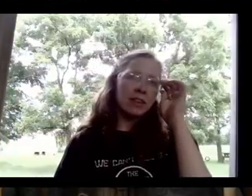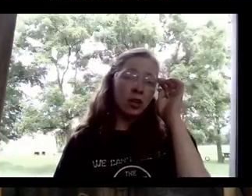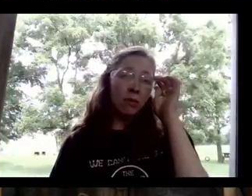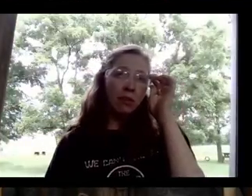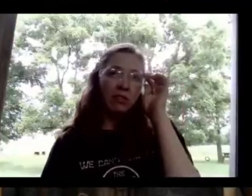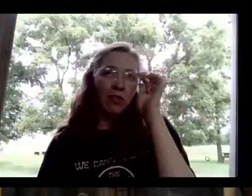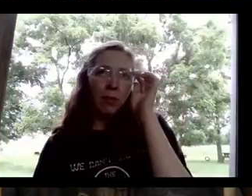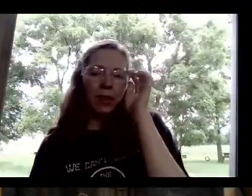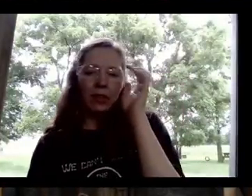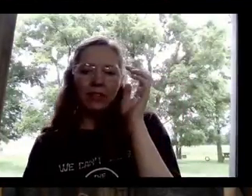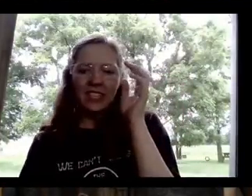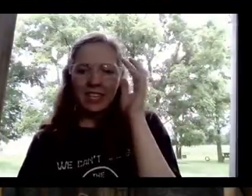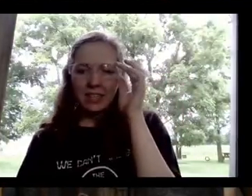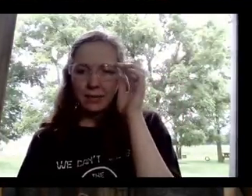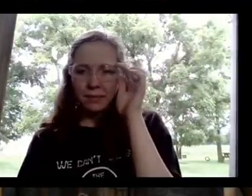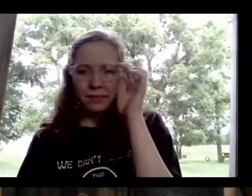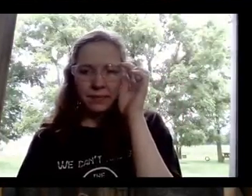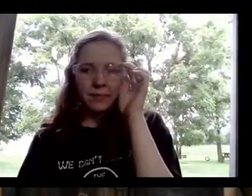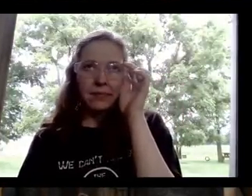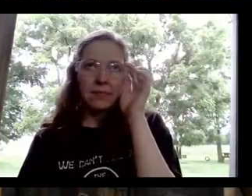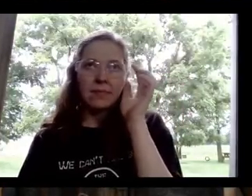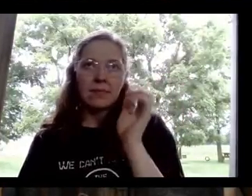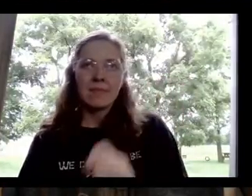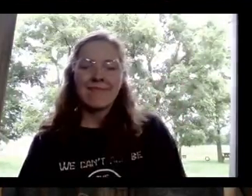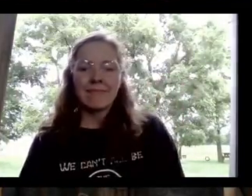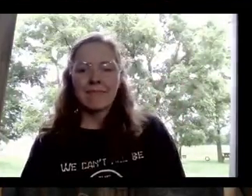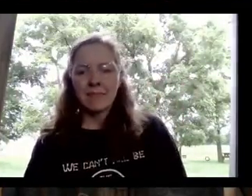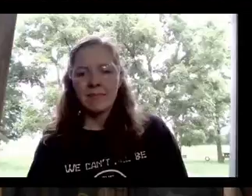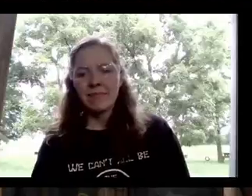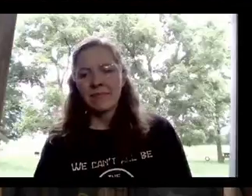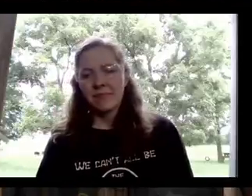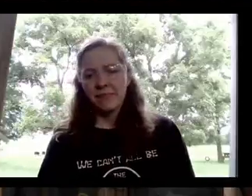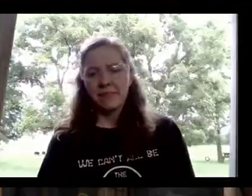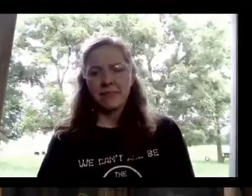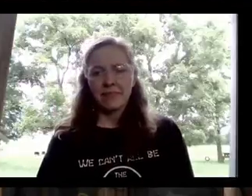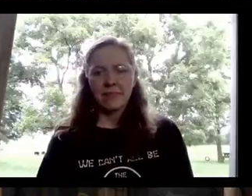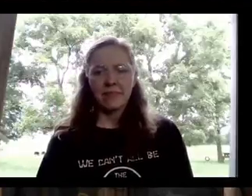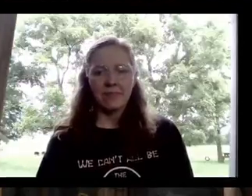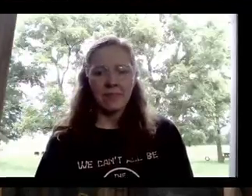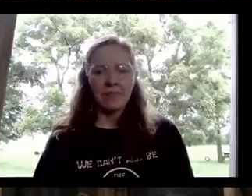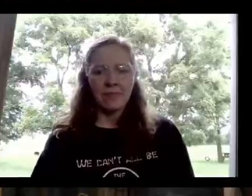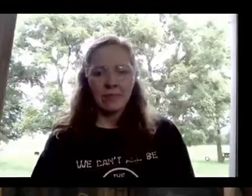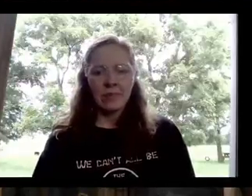but that term used for a bundle of sticks. For a bundle of sticks. So there you go. Yep.